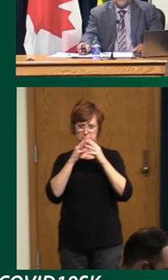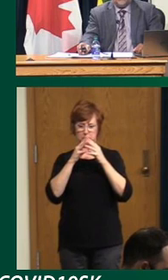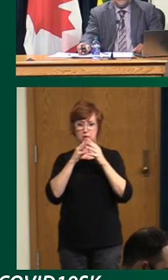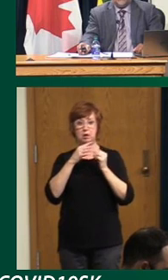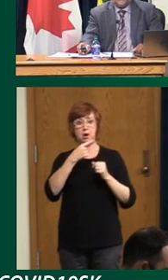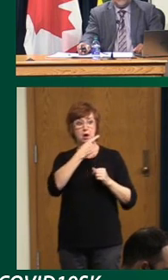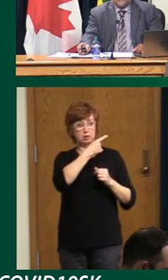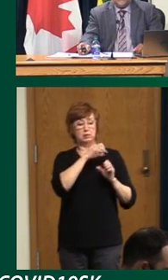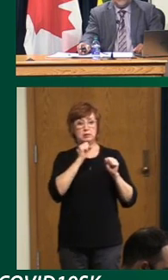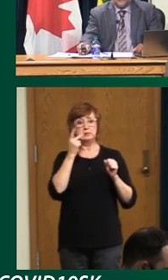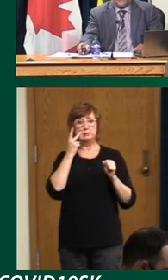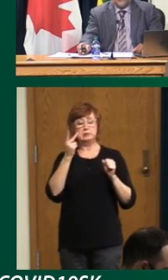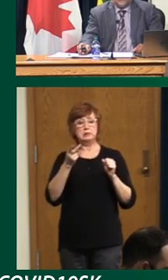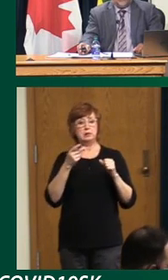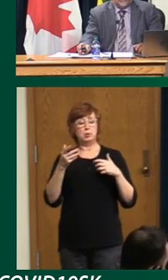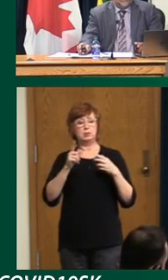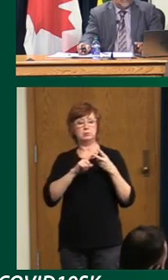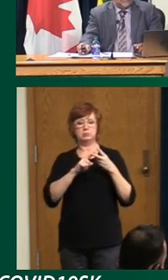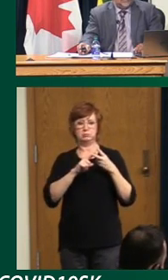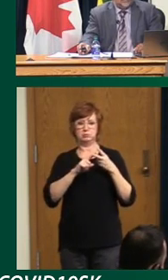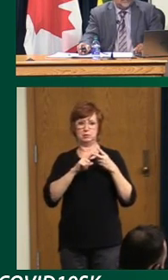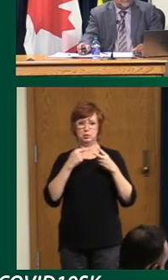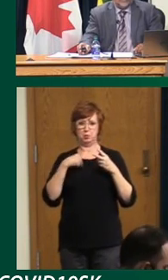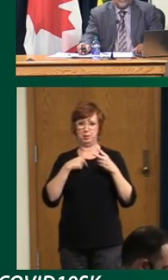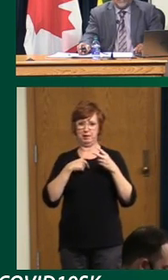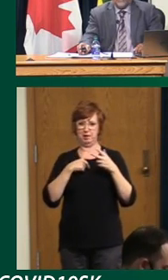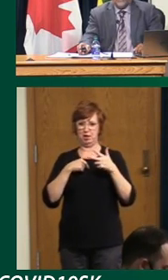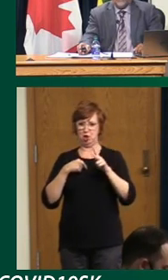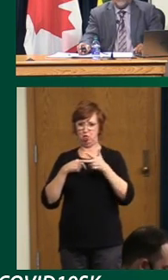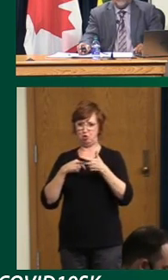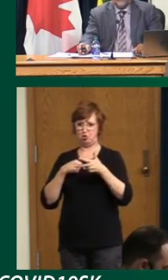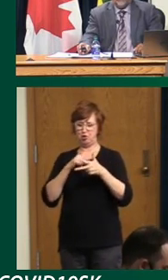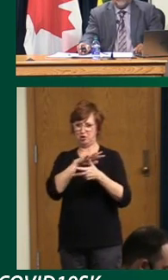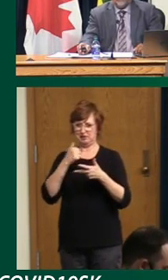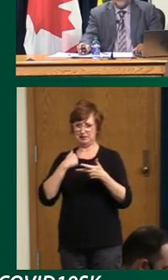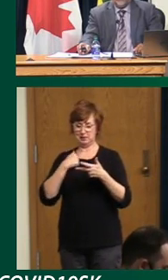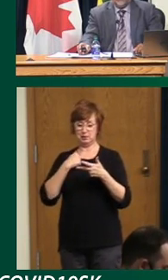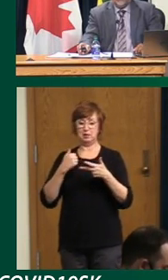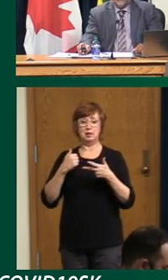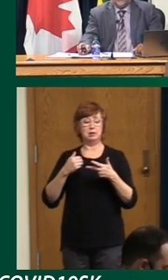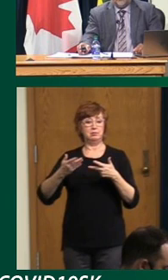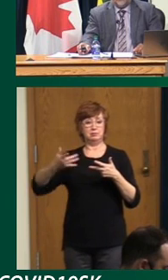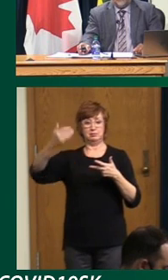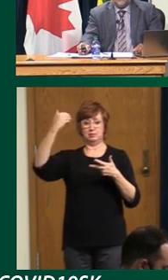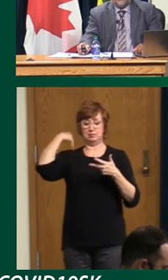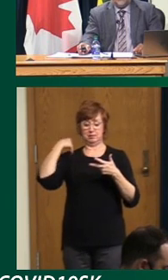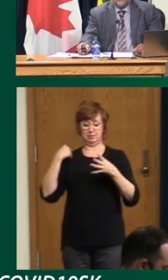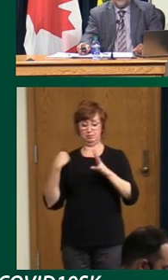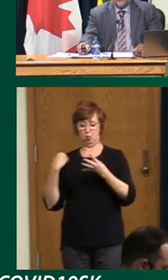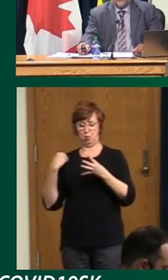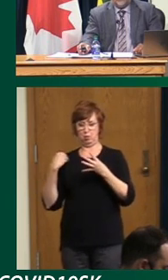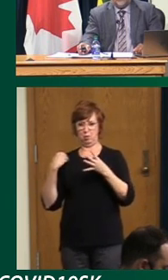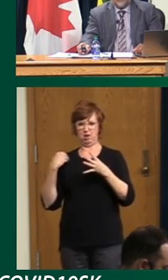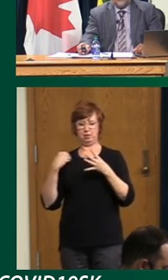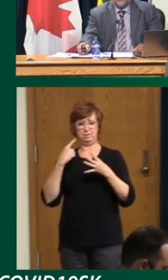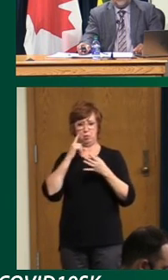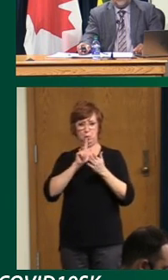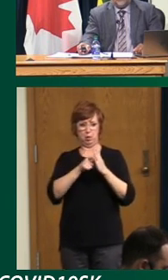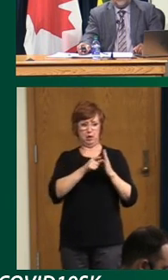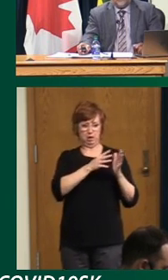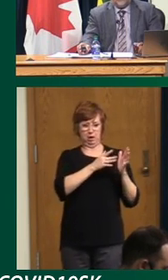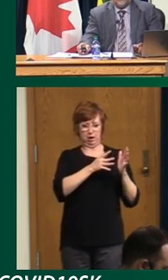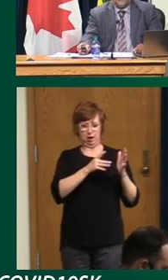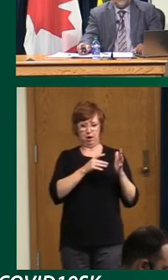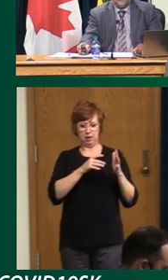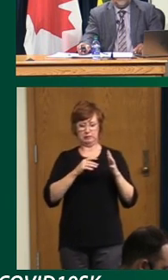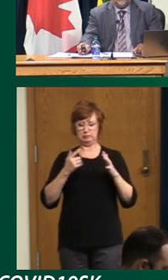our active cases actually have become third highest in Canada. Initially, we were fourth highest for a couple of weeks,